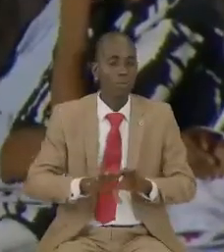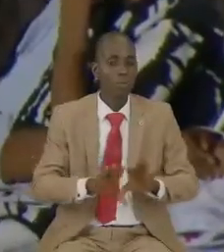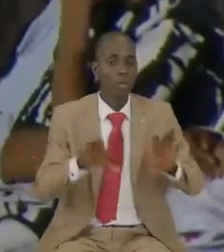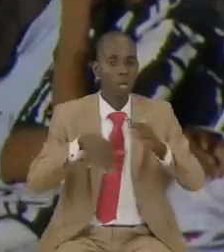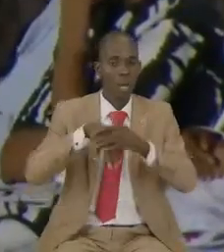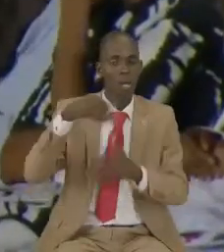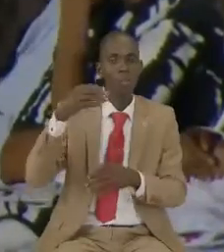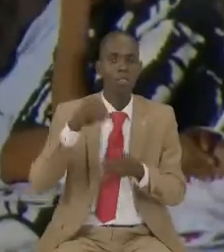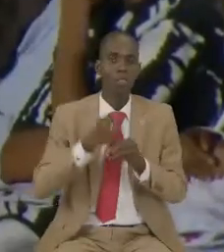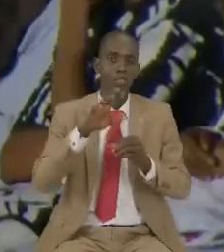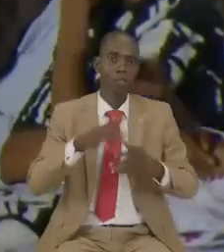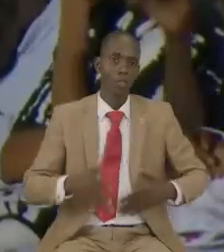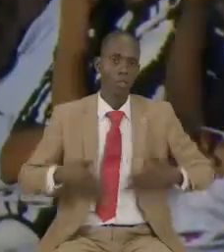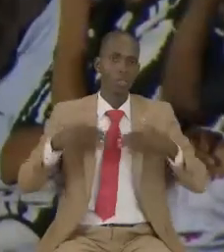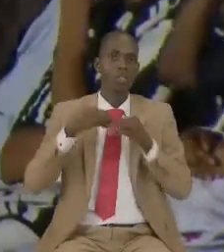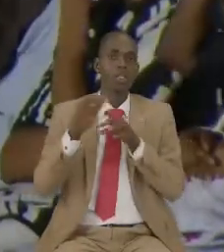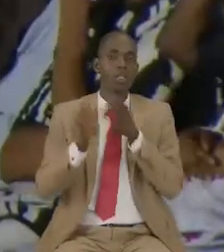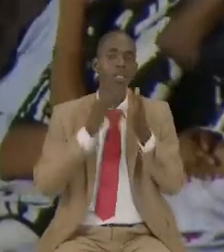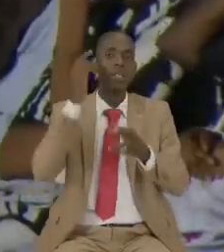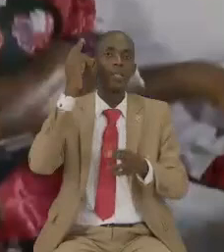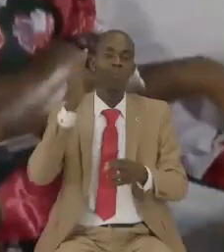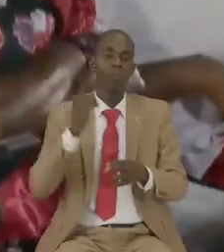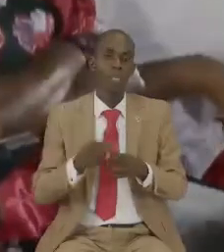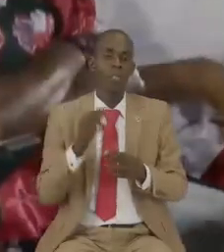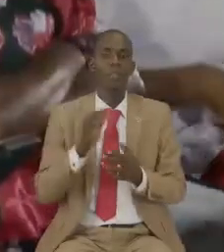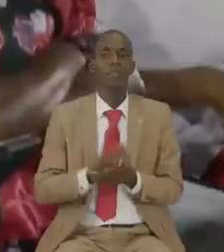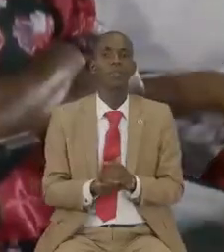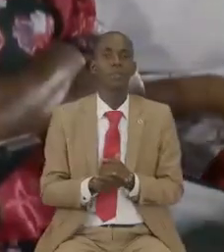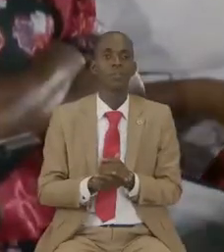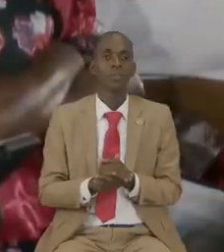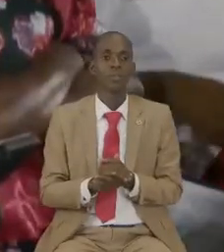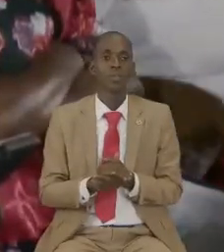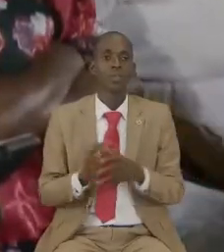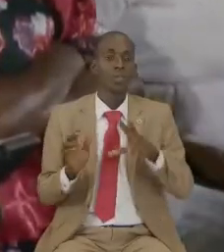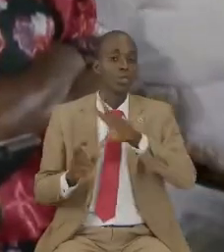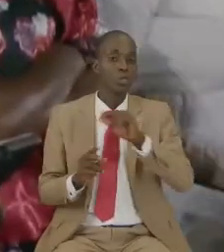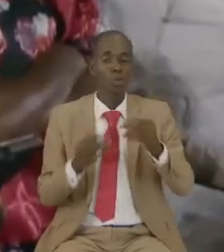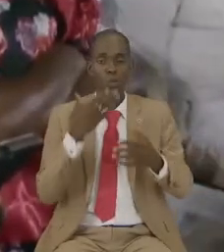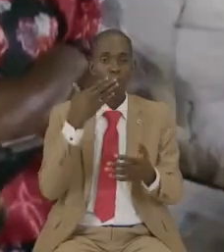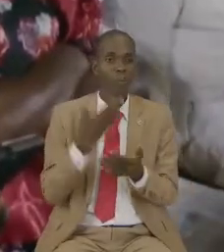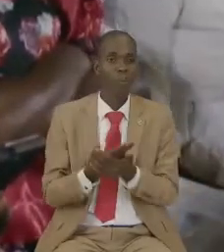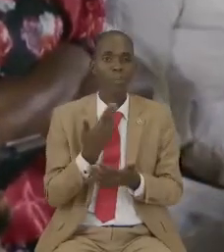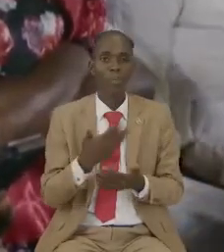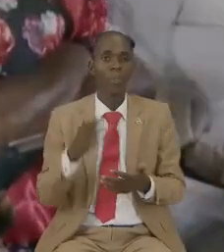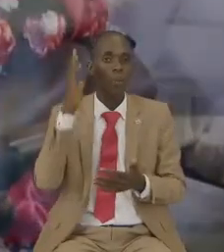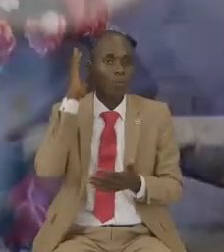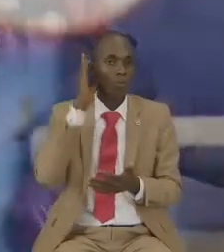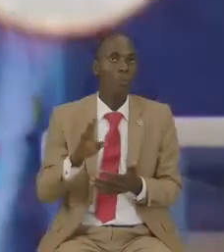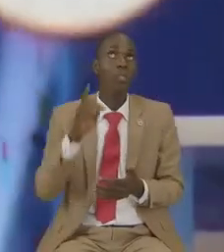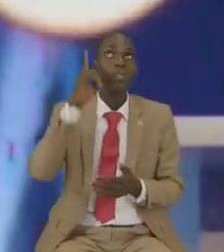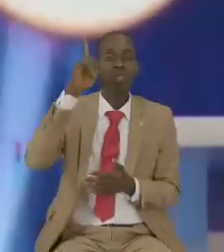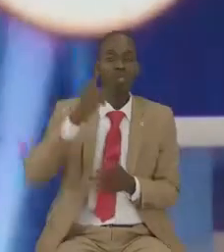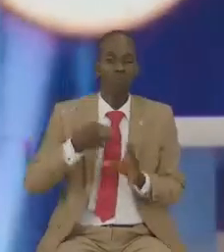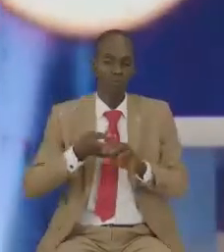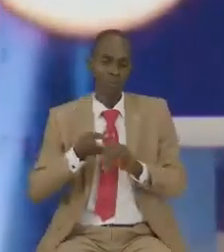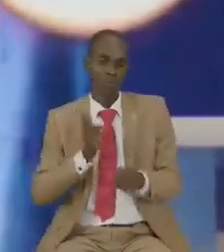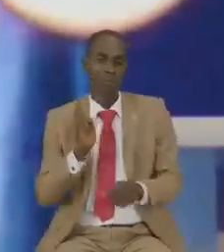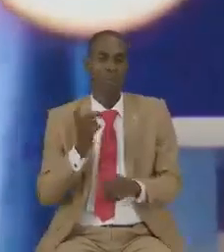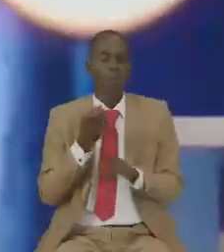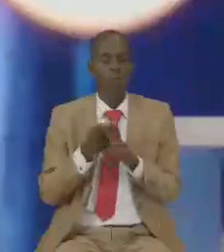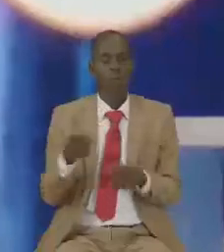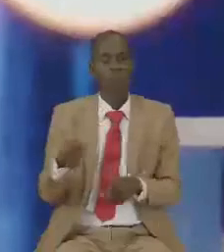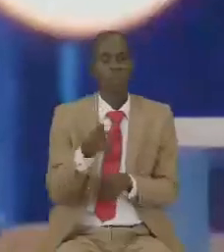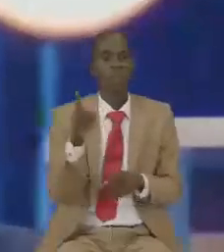your life tonight in Jesus' name. No good thing will he withhold from